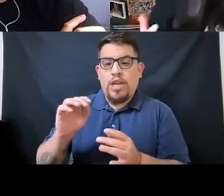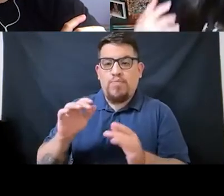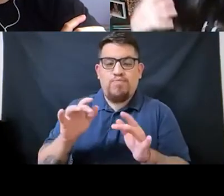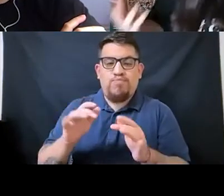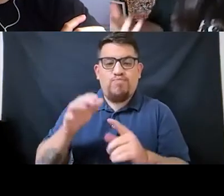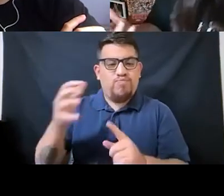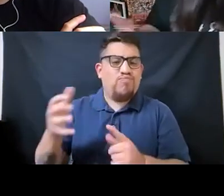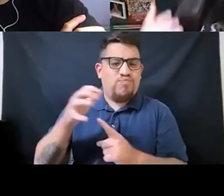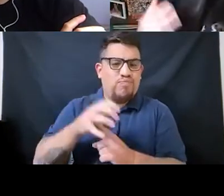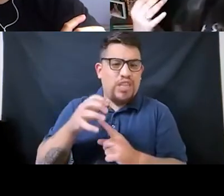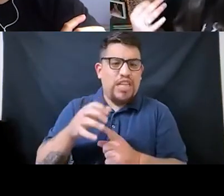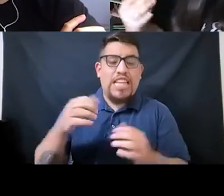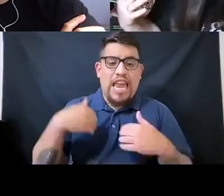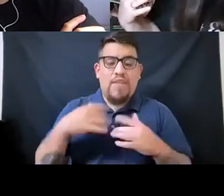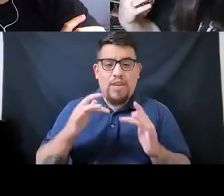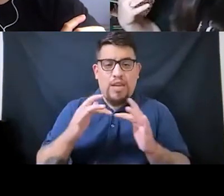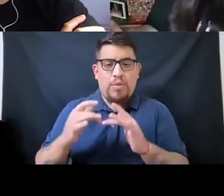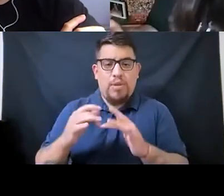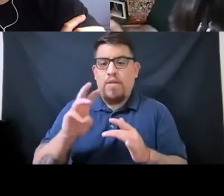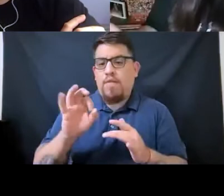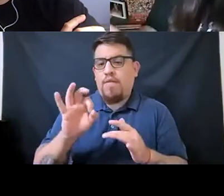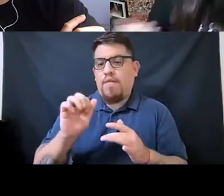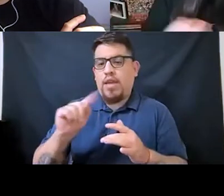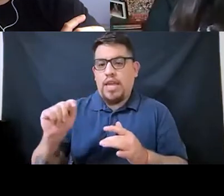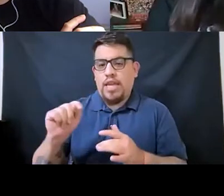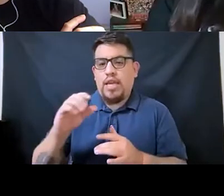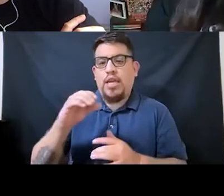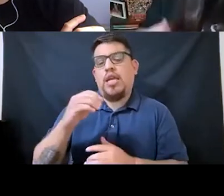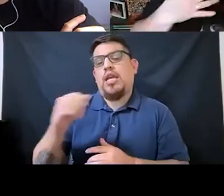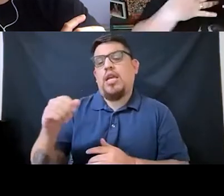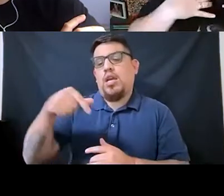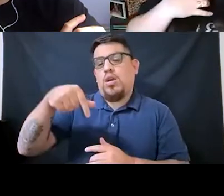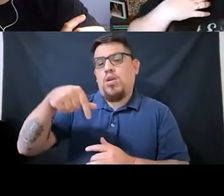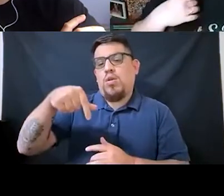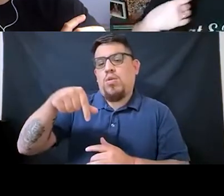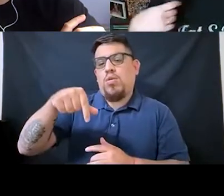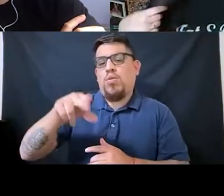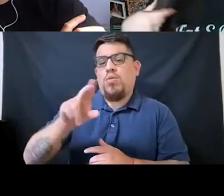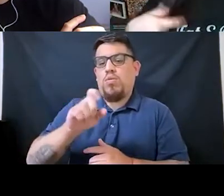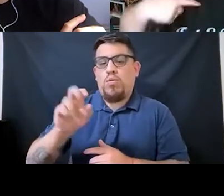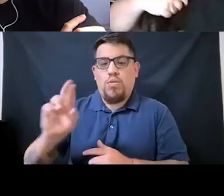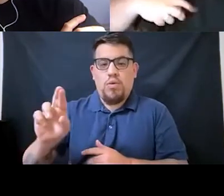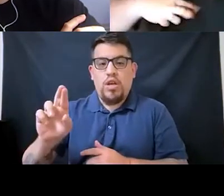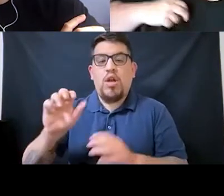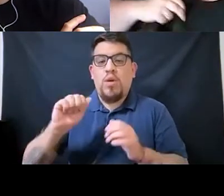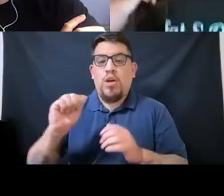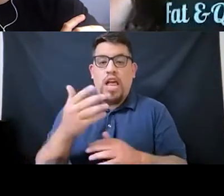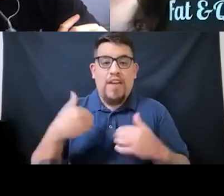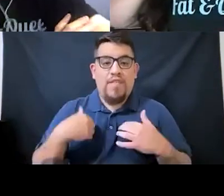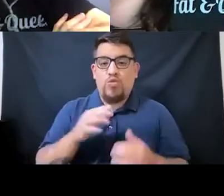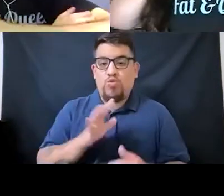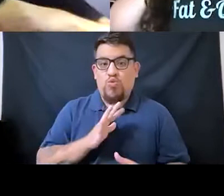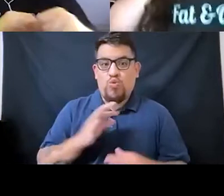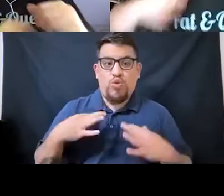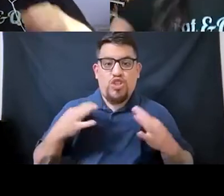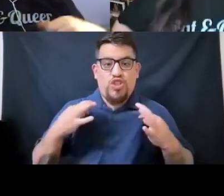We have a website, Fat and Queer, which you can find links to purchase, you know, the anthology. You'll see that all of us are wearing this really cool Fat